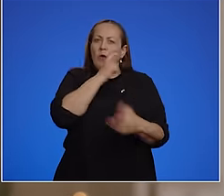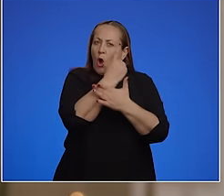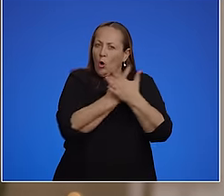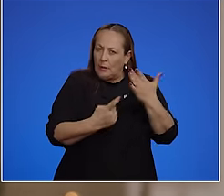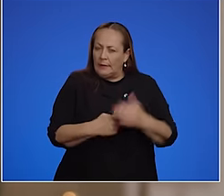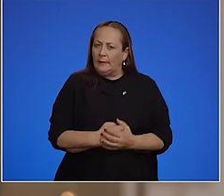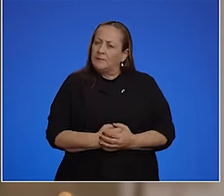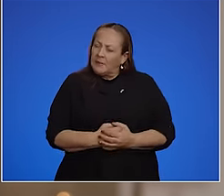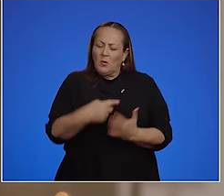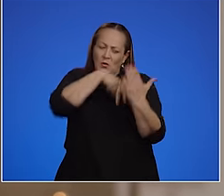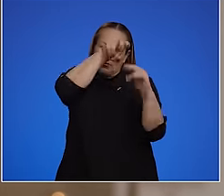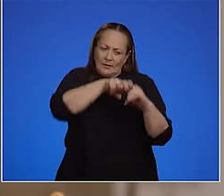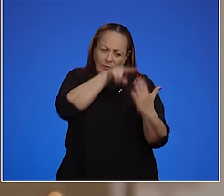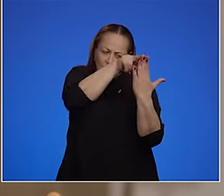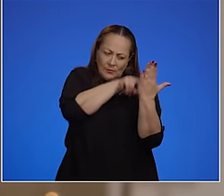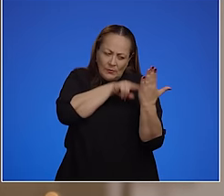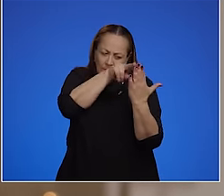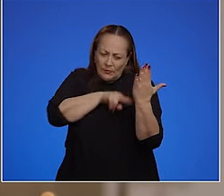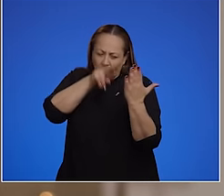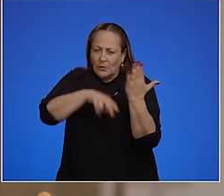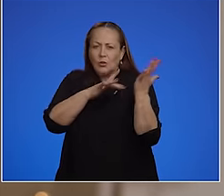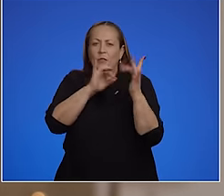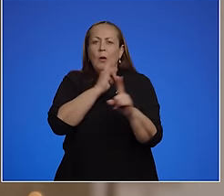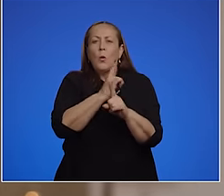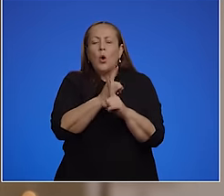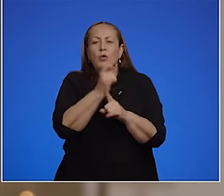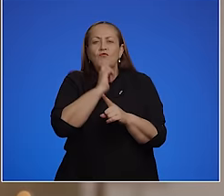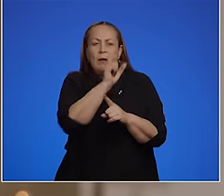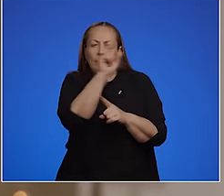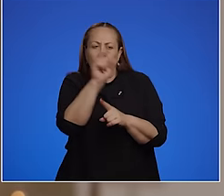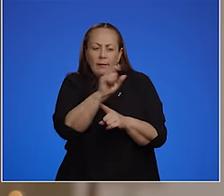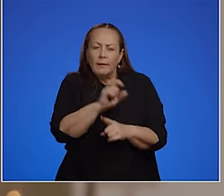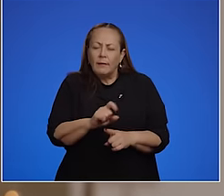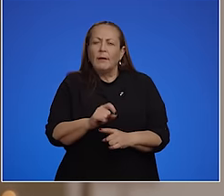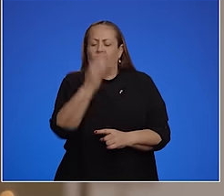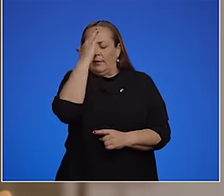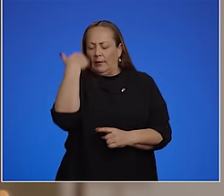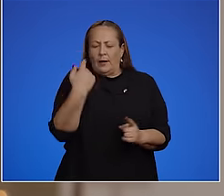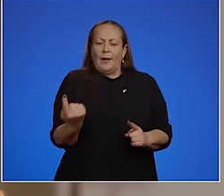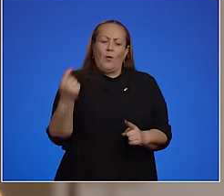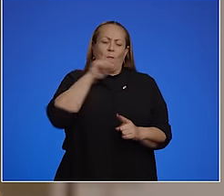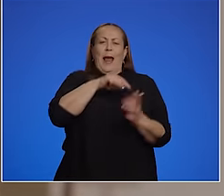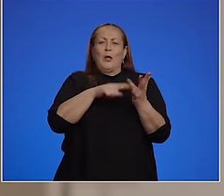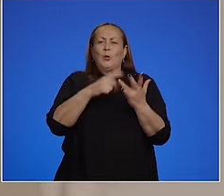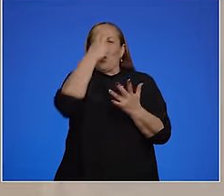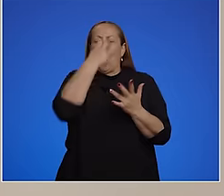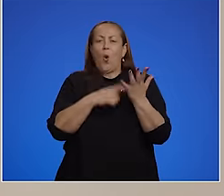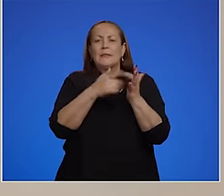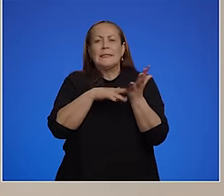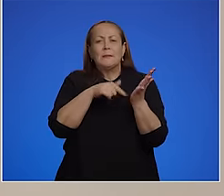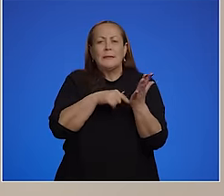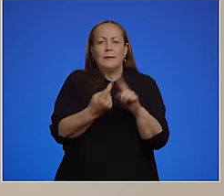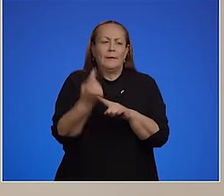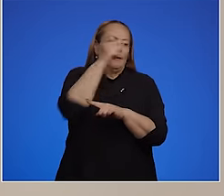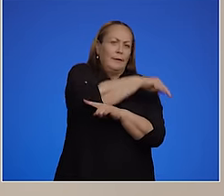sit down and read the red-letter text, the words of Jesus, they often point us back to the black-letter text of the Old Testament.